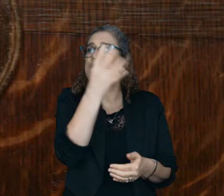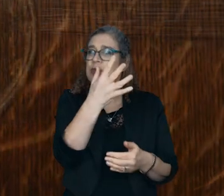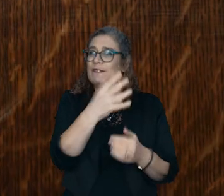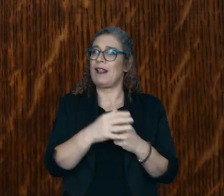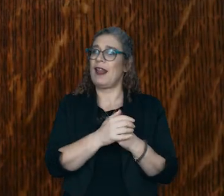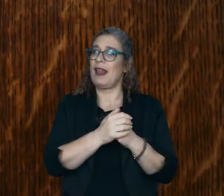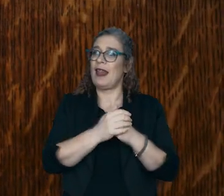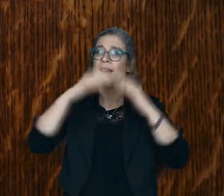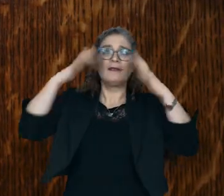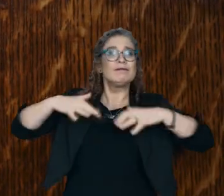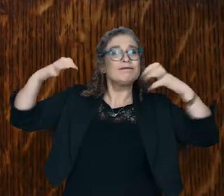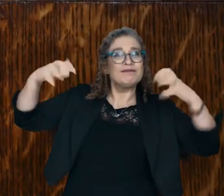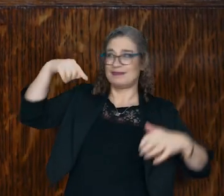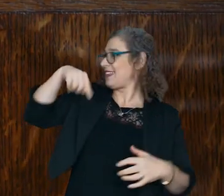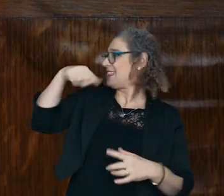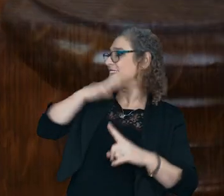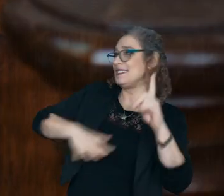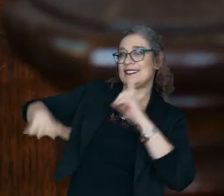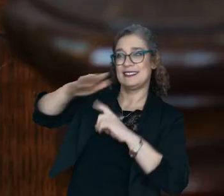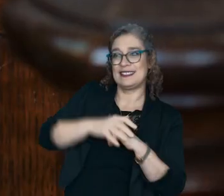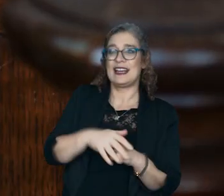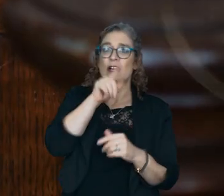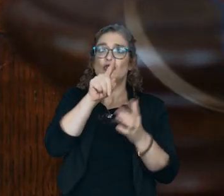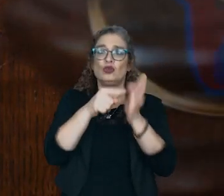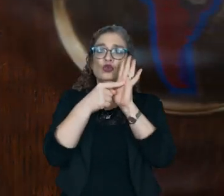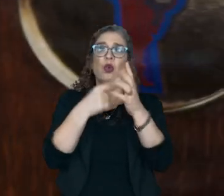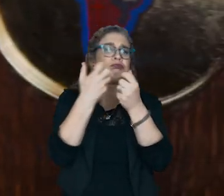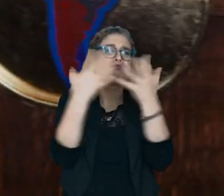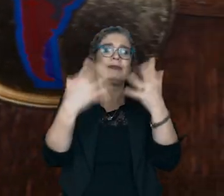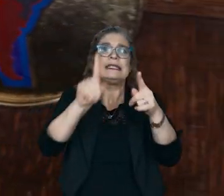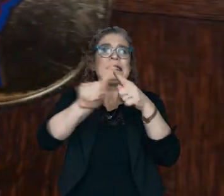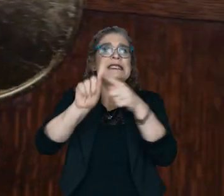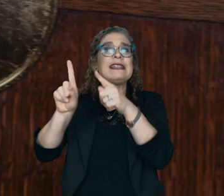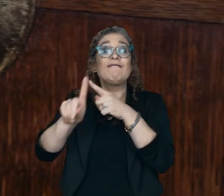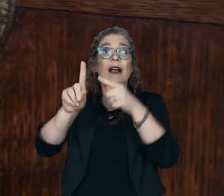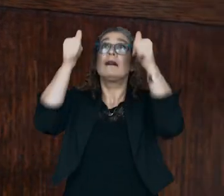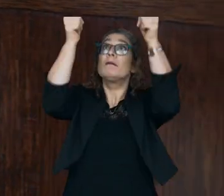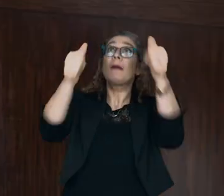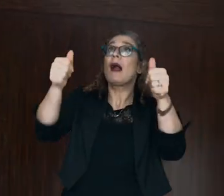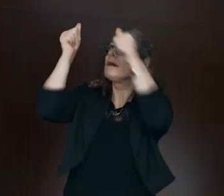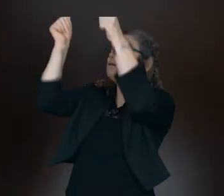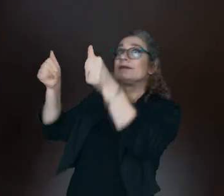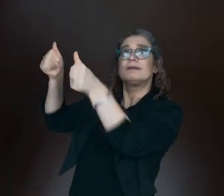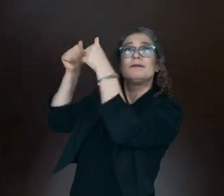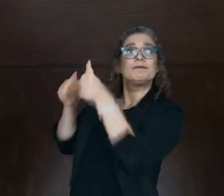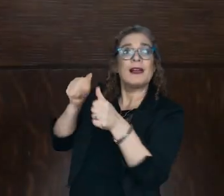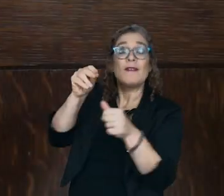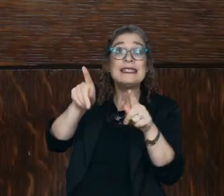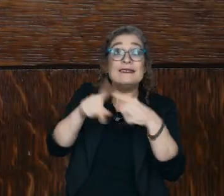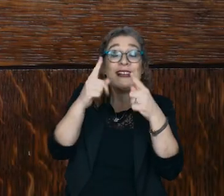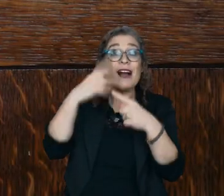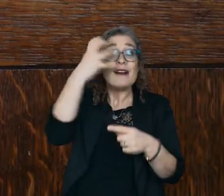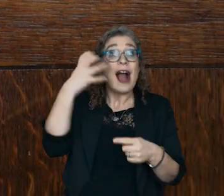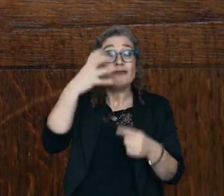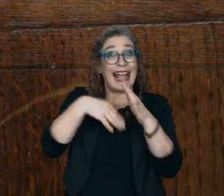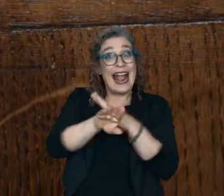enamel plaques representing most of the different provinces in the Anglican Communion, a